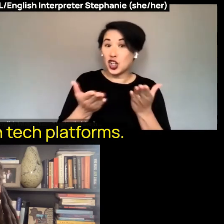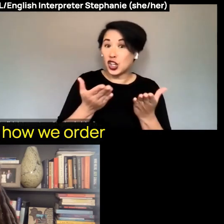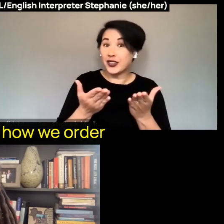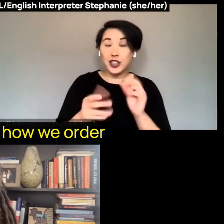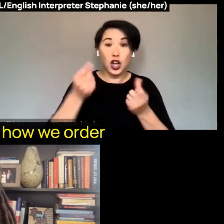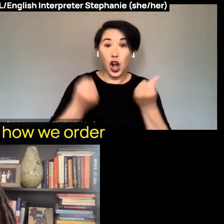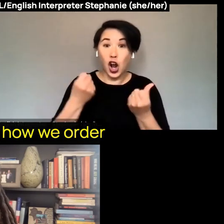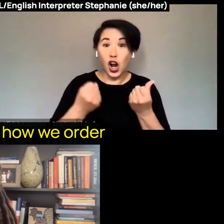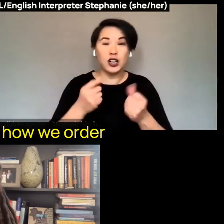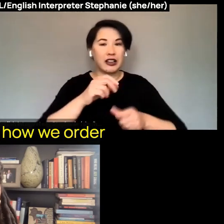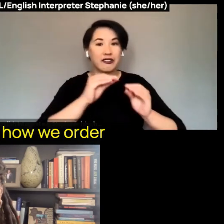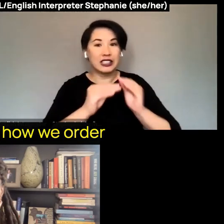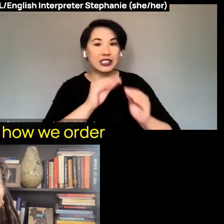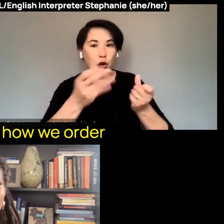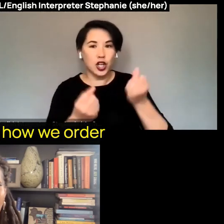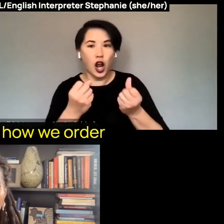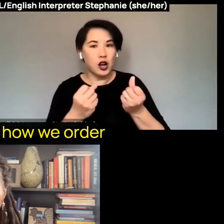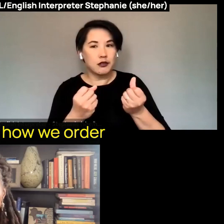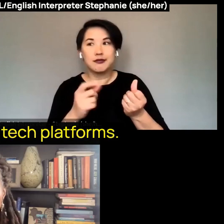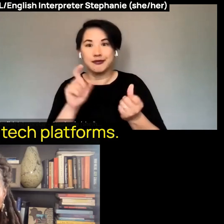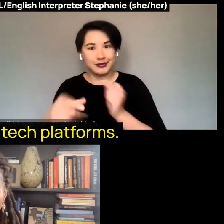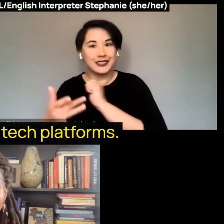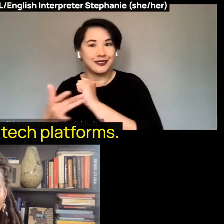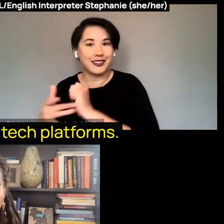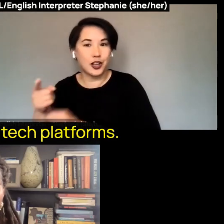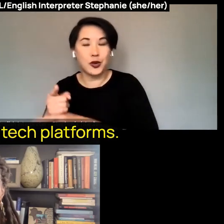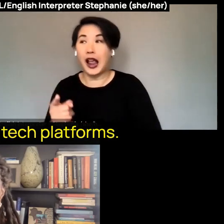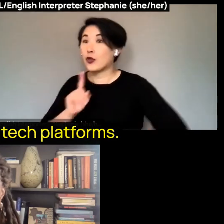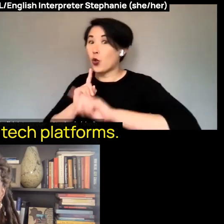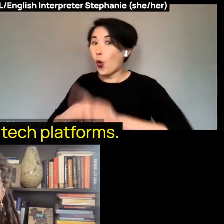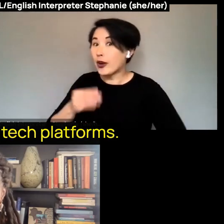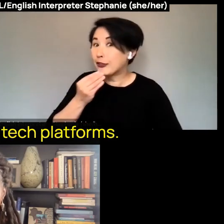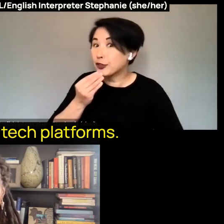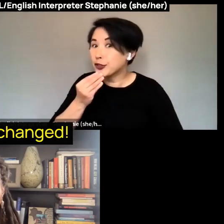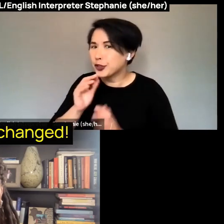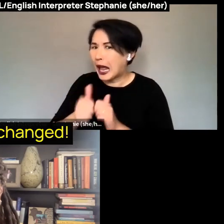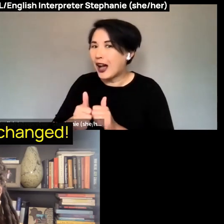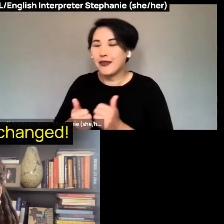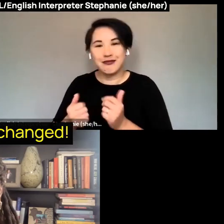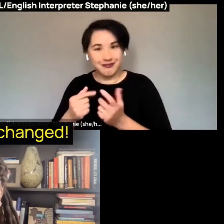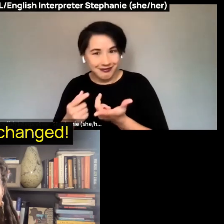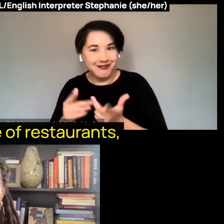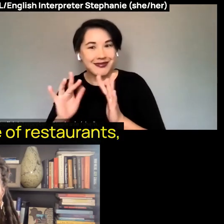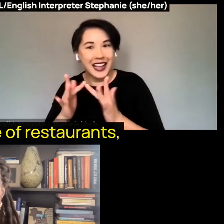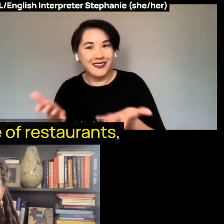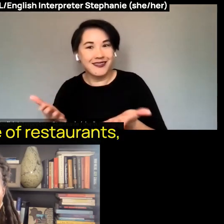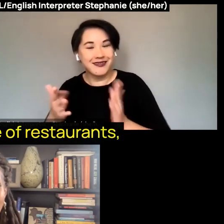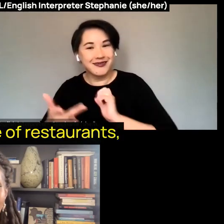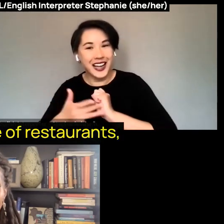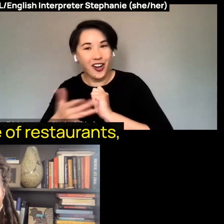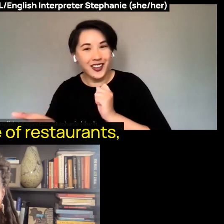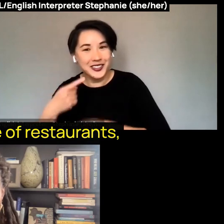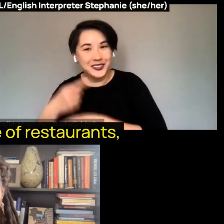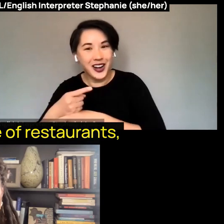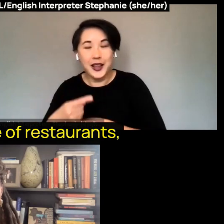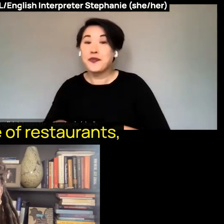platforms. Every aspect, how we order our food, is through tech platforms. And it's even changed to now even